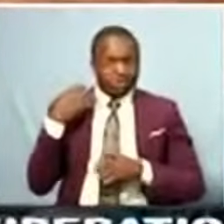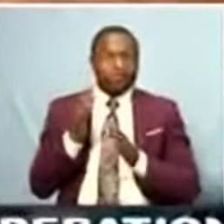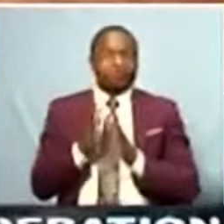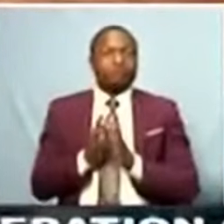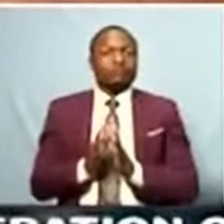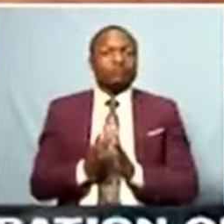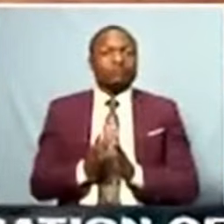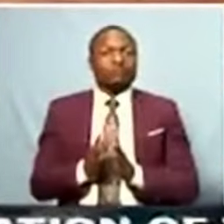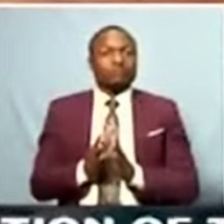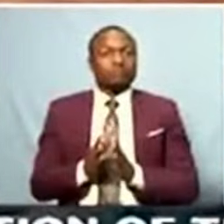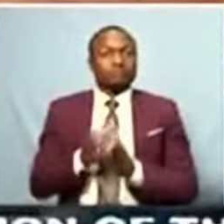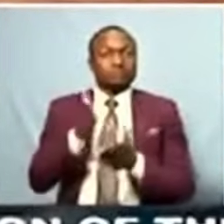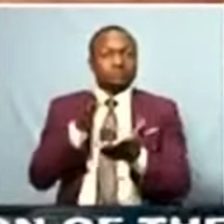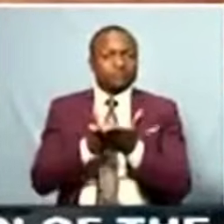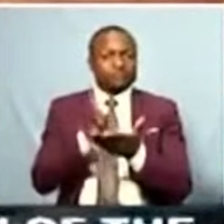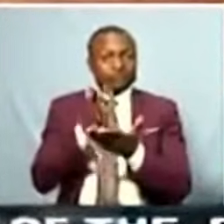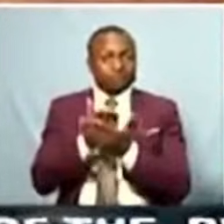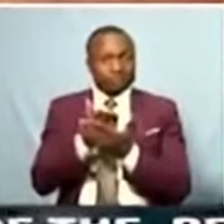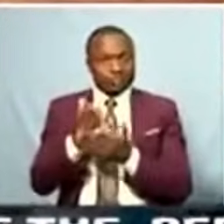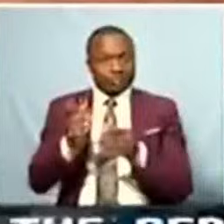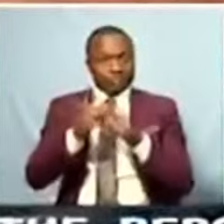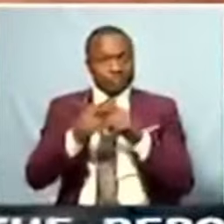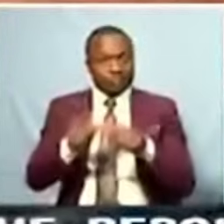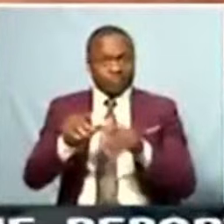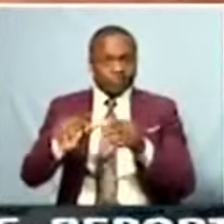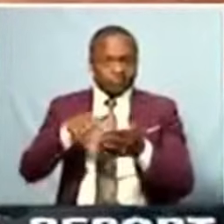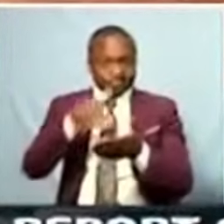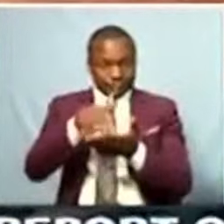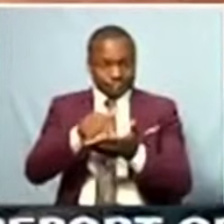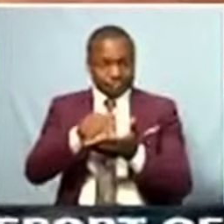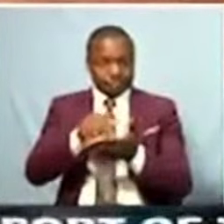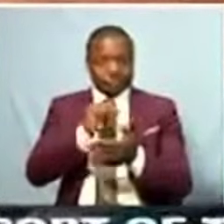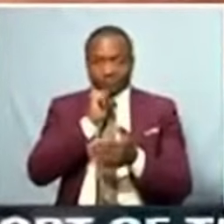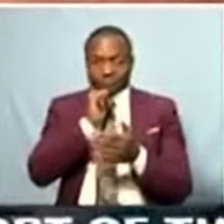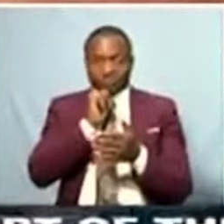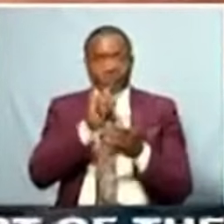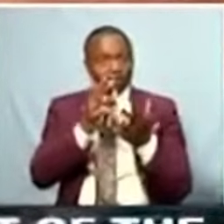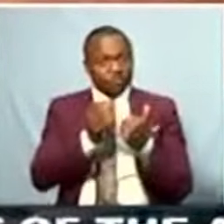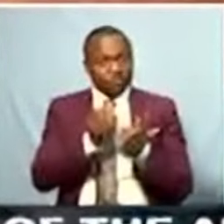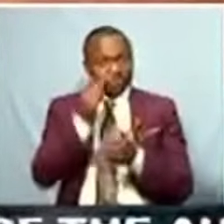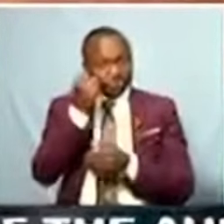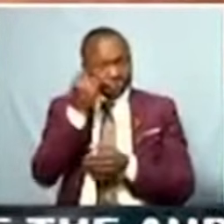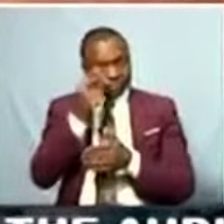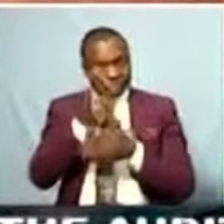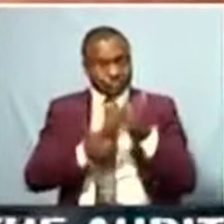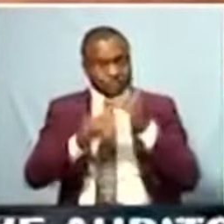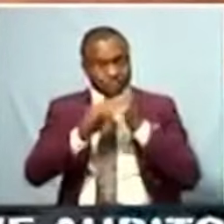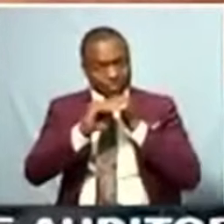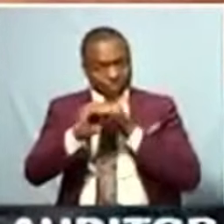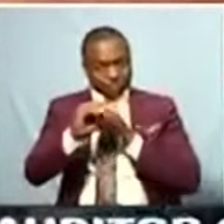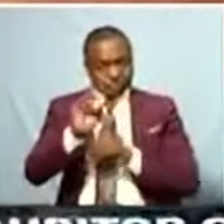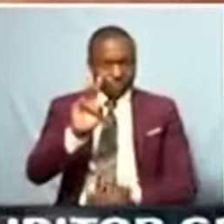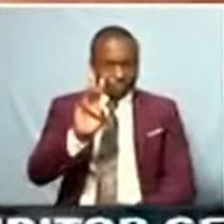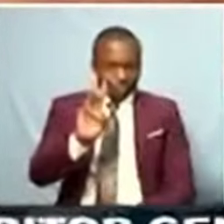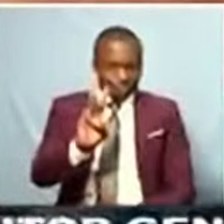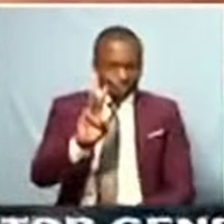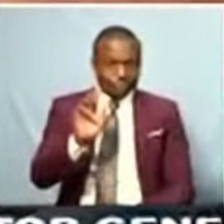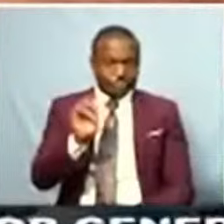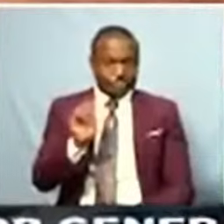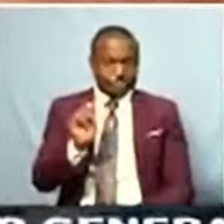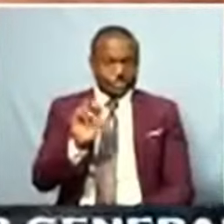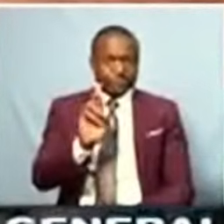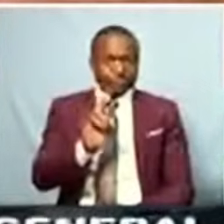that these procurements are done centrally, because we'd want to understand to what extent is a warranty according